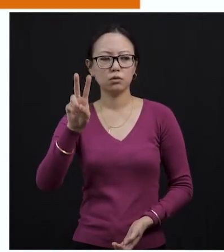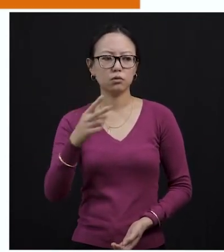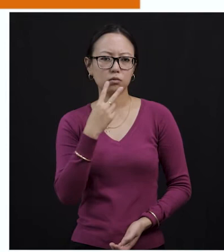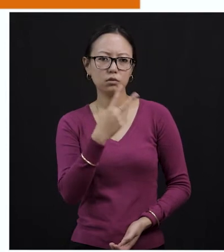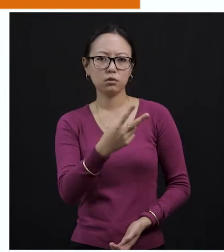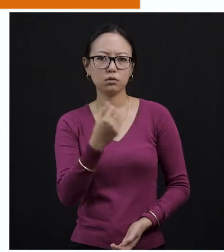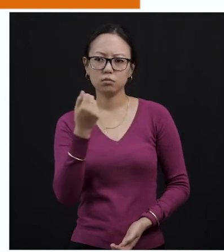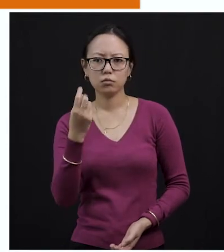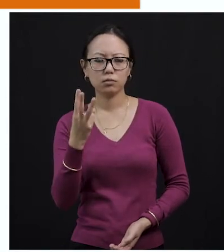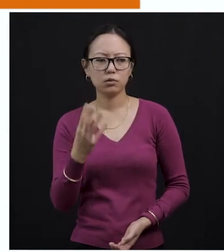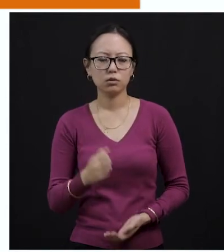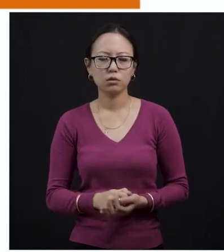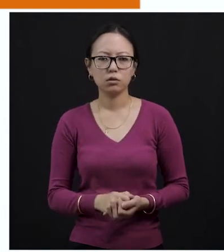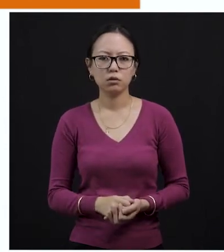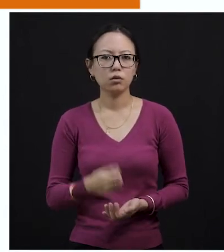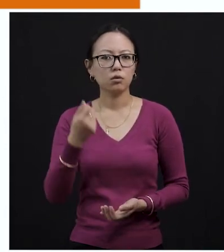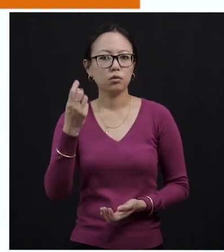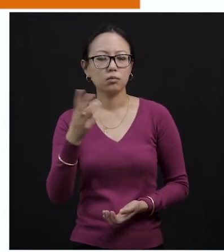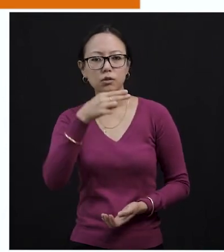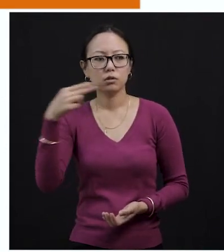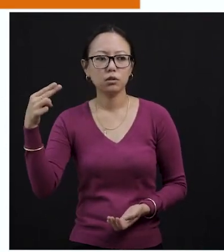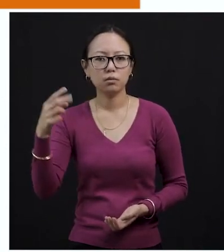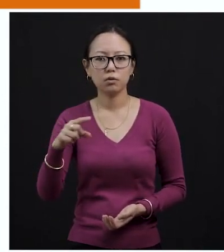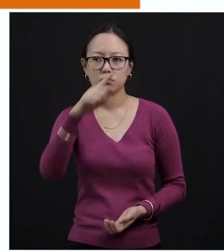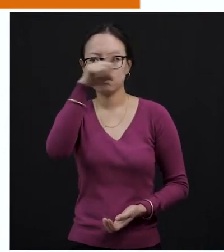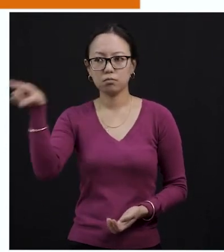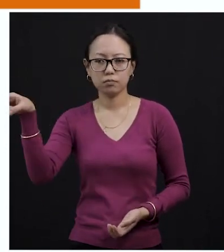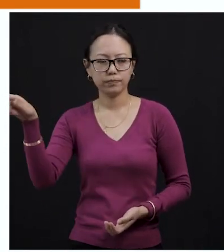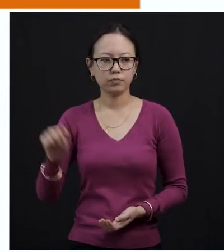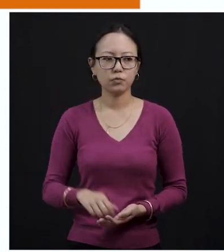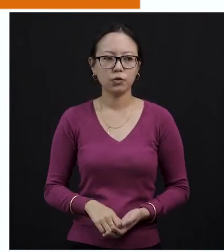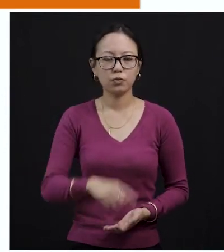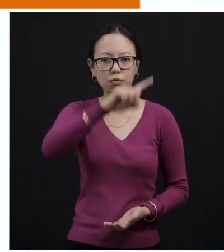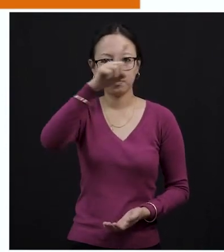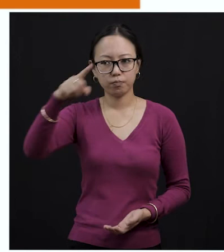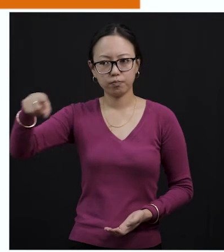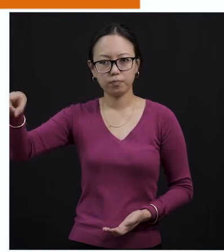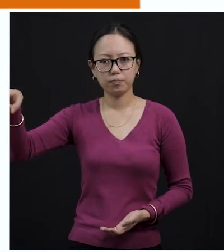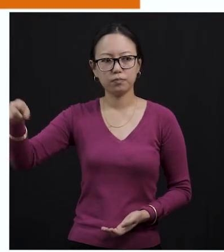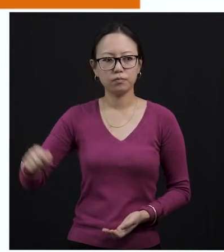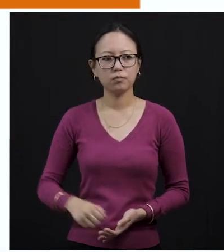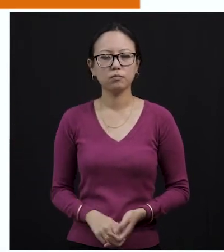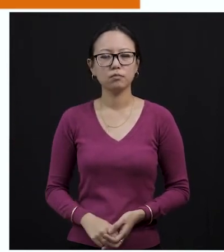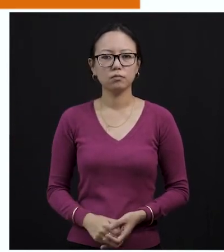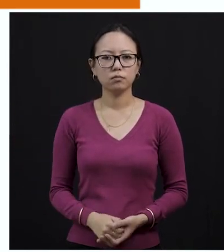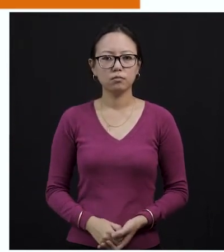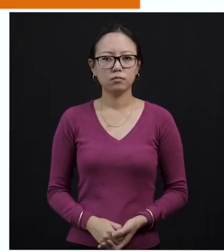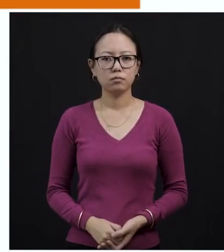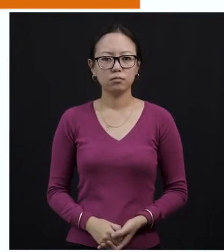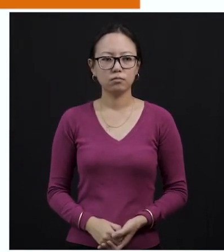that the number name is here. So you will draw a line in such a manner that these two are